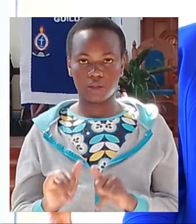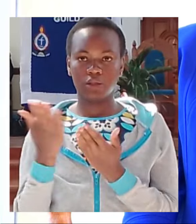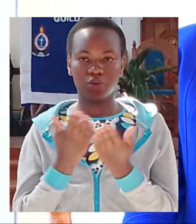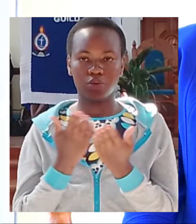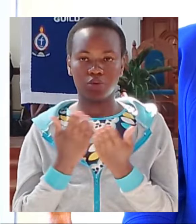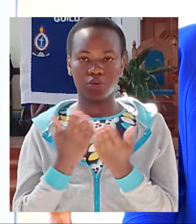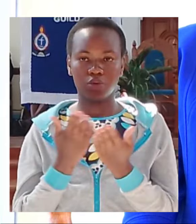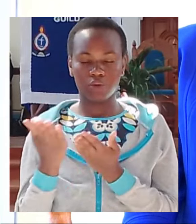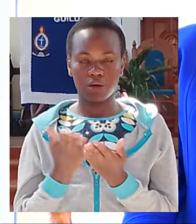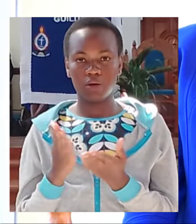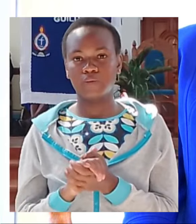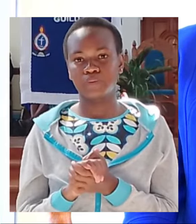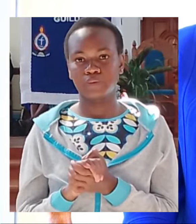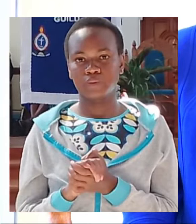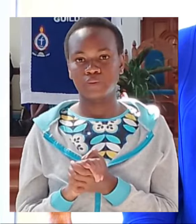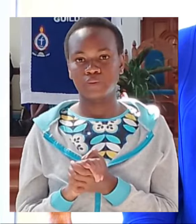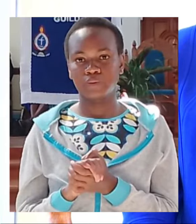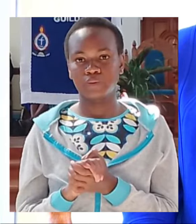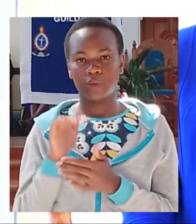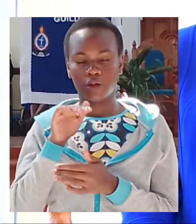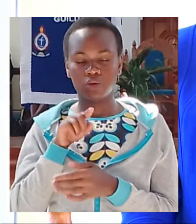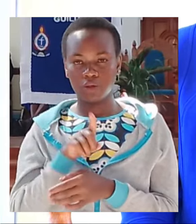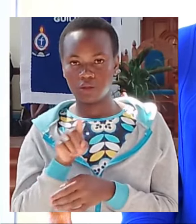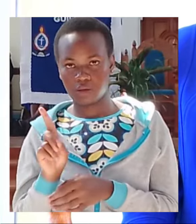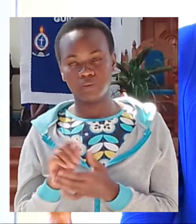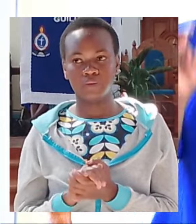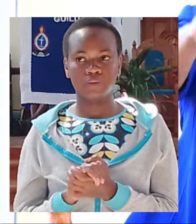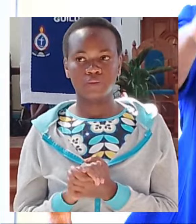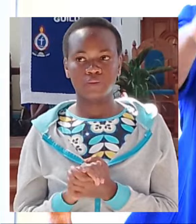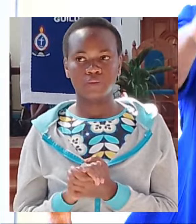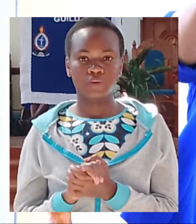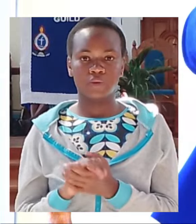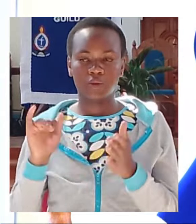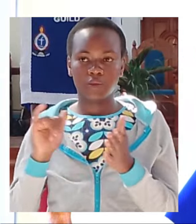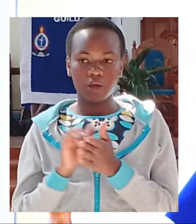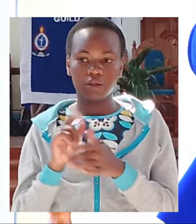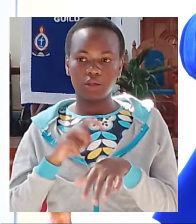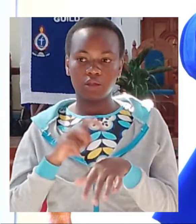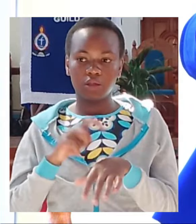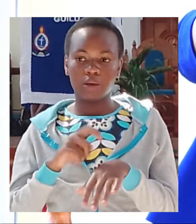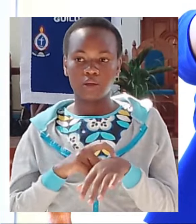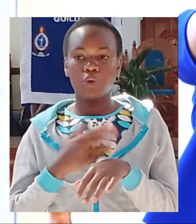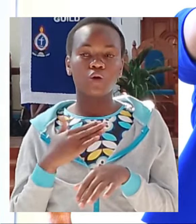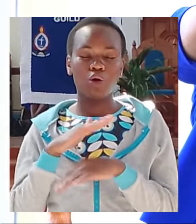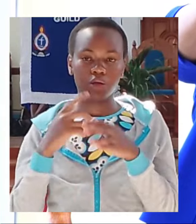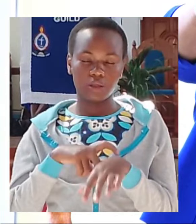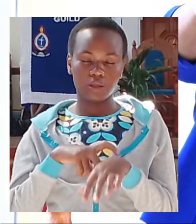him? Ask yourself, that which you value so much,